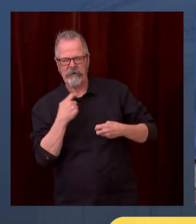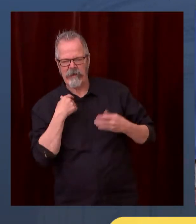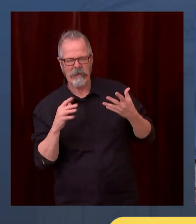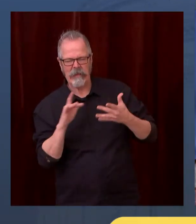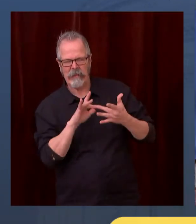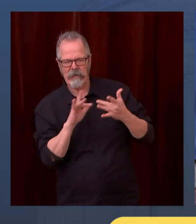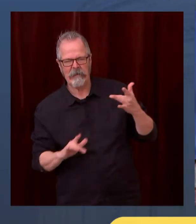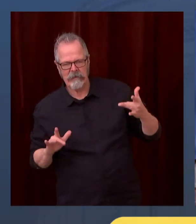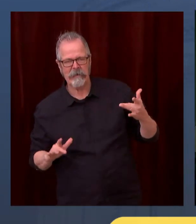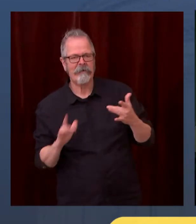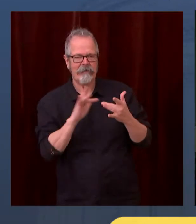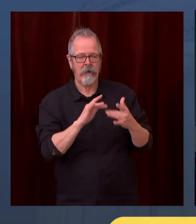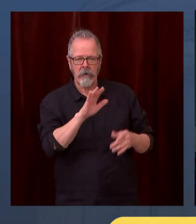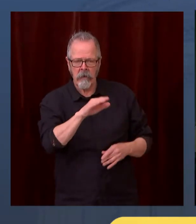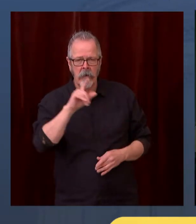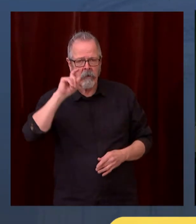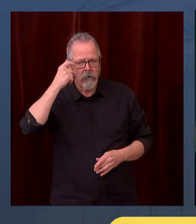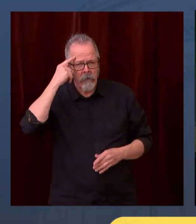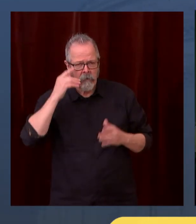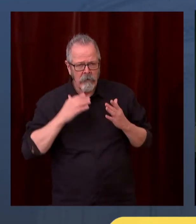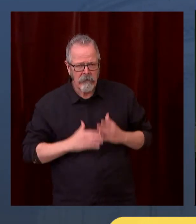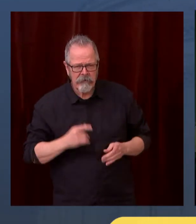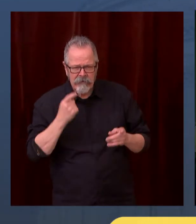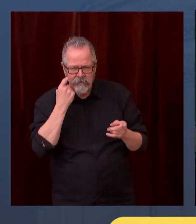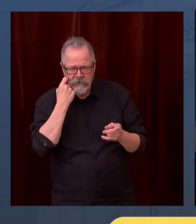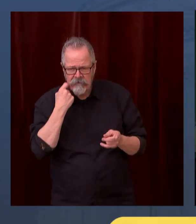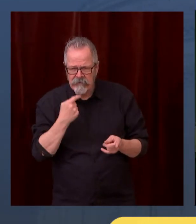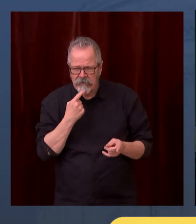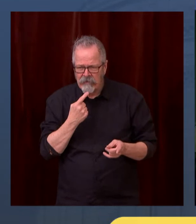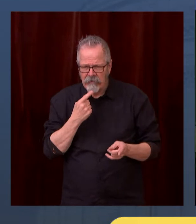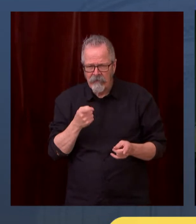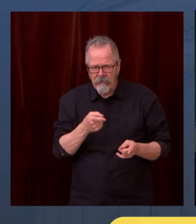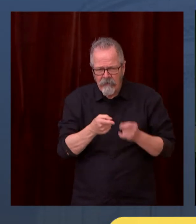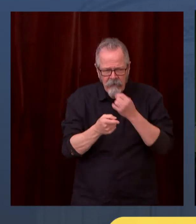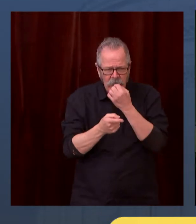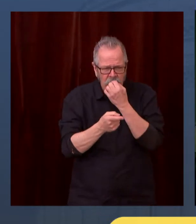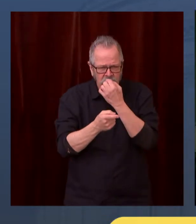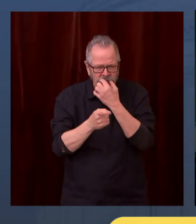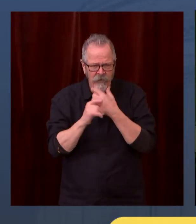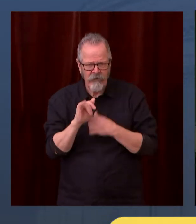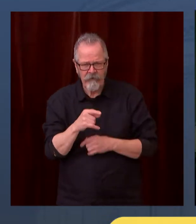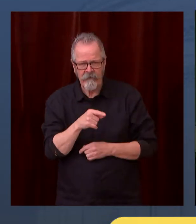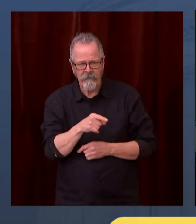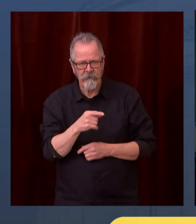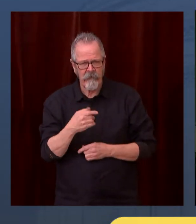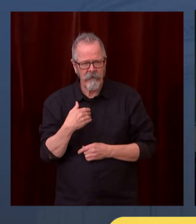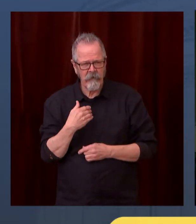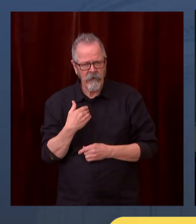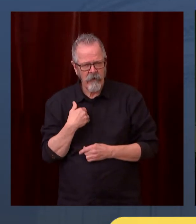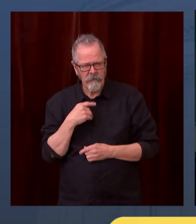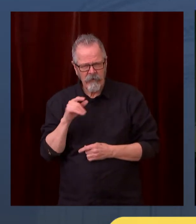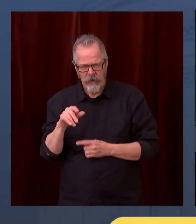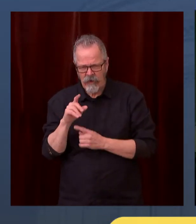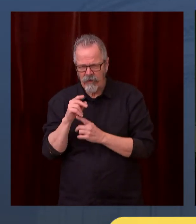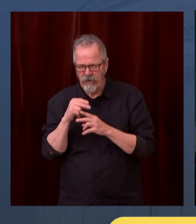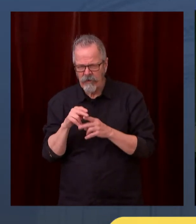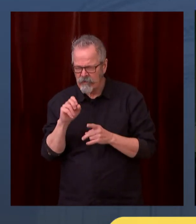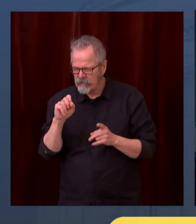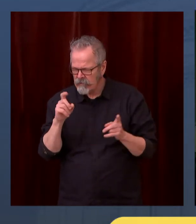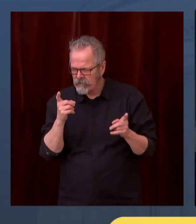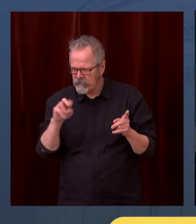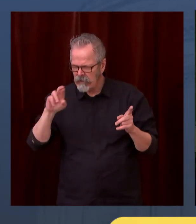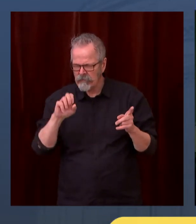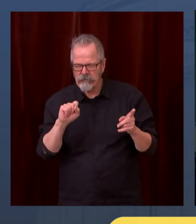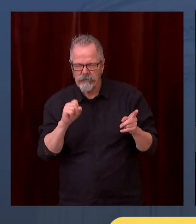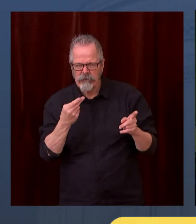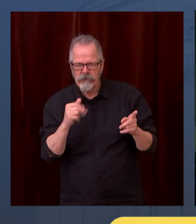mentioned, just to add a little bit of additional information, of the 100,000+ vaccines